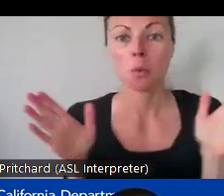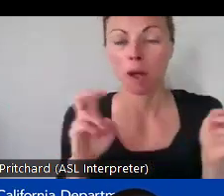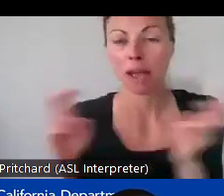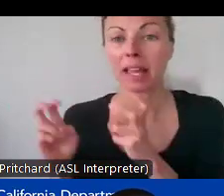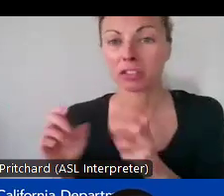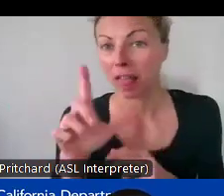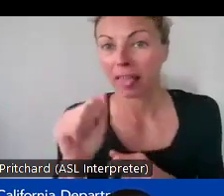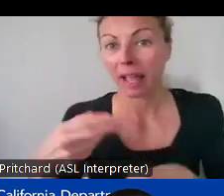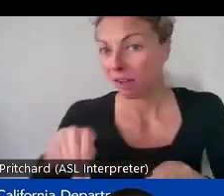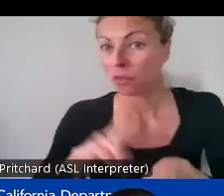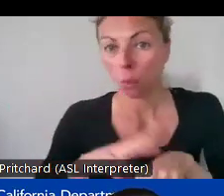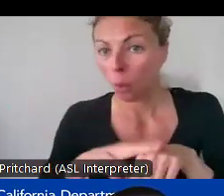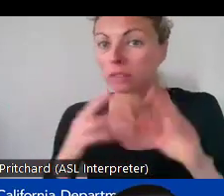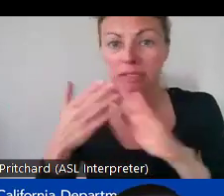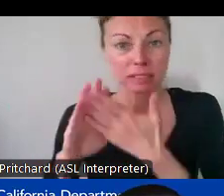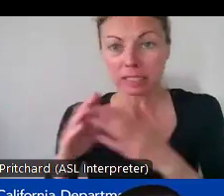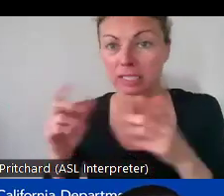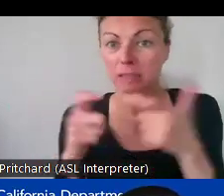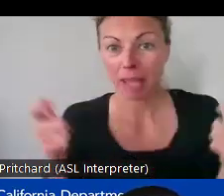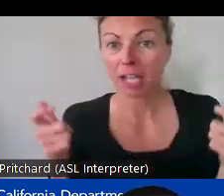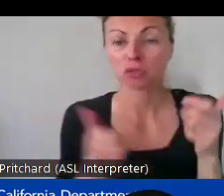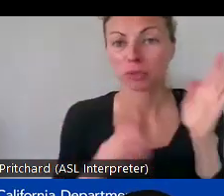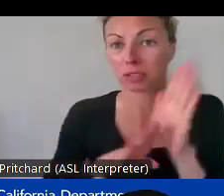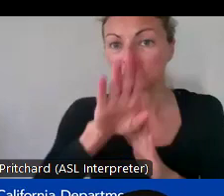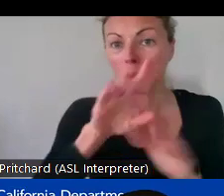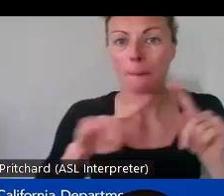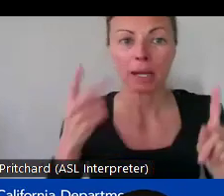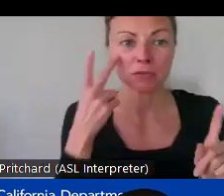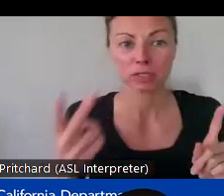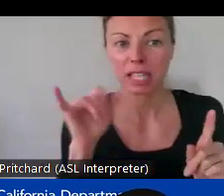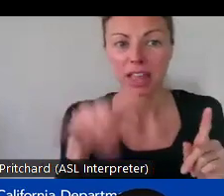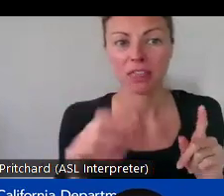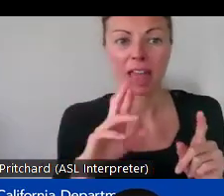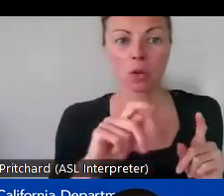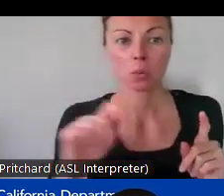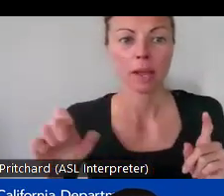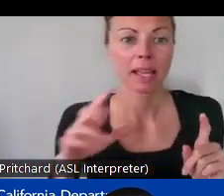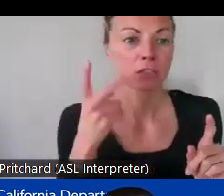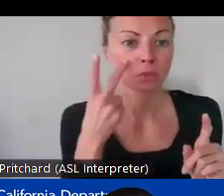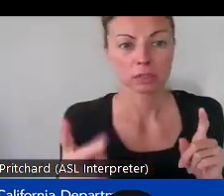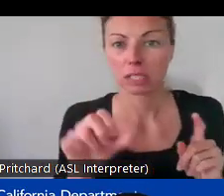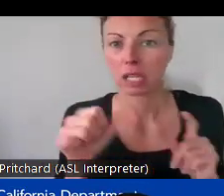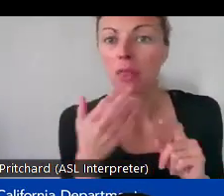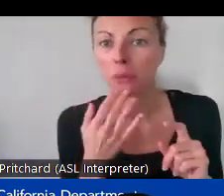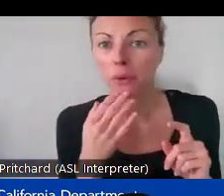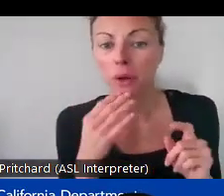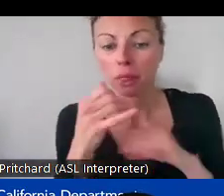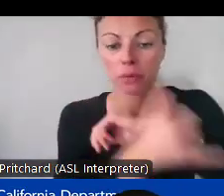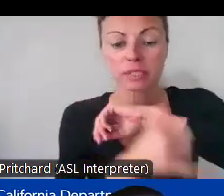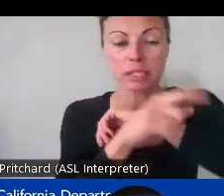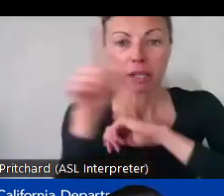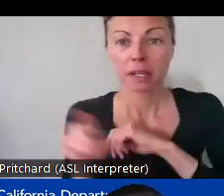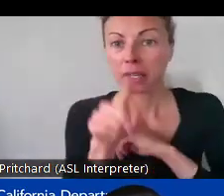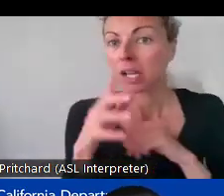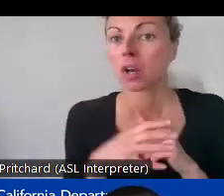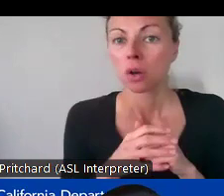Area, et cetera, the number of unhoused individuals is greater. However, looking at this as a rate unlocks other insights. And according to data from the